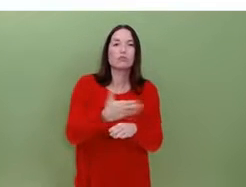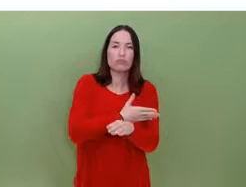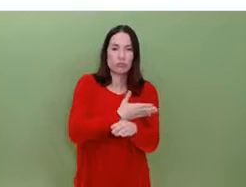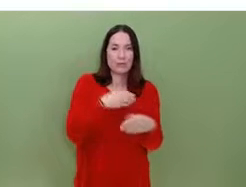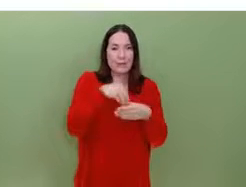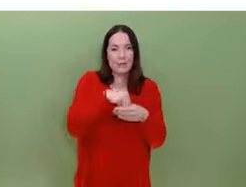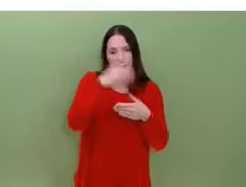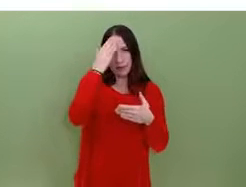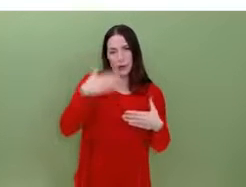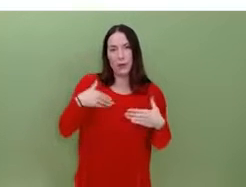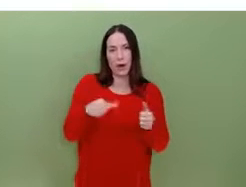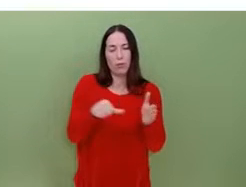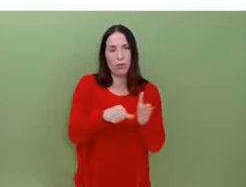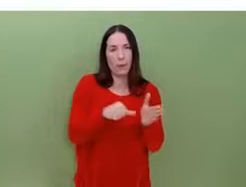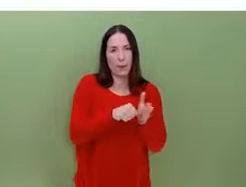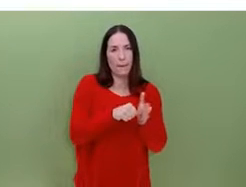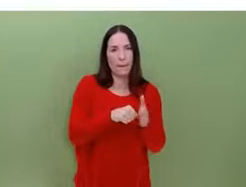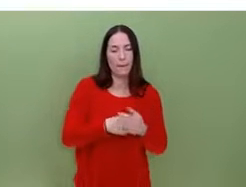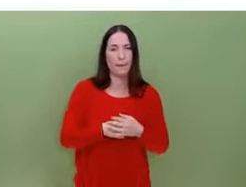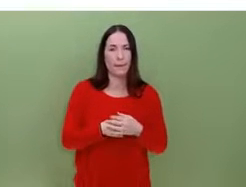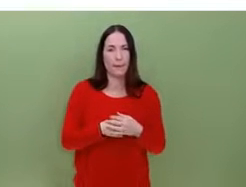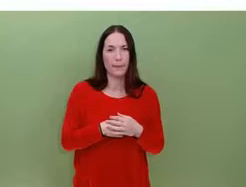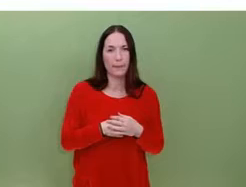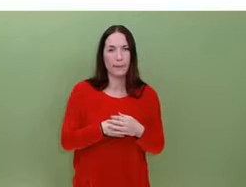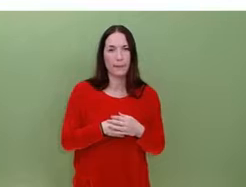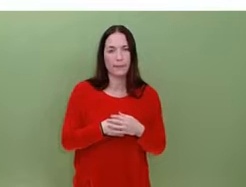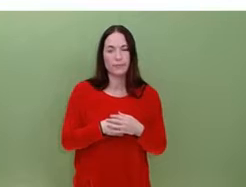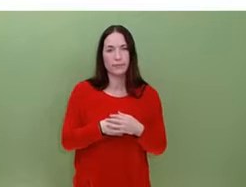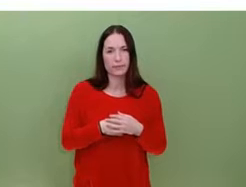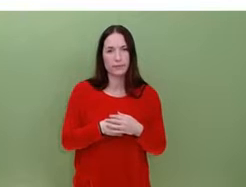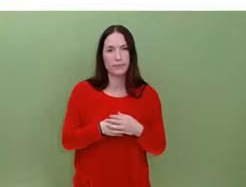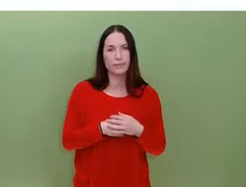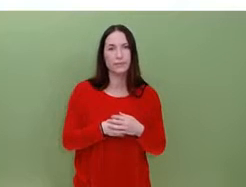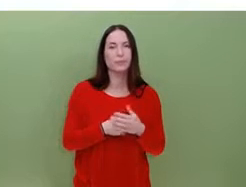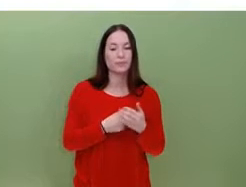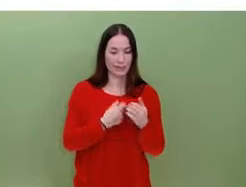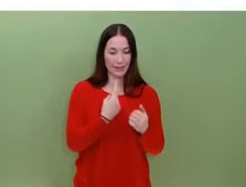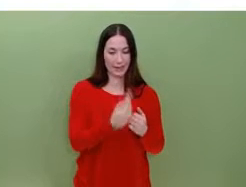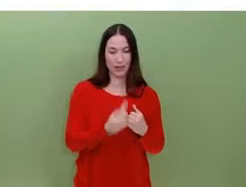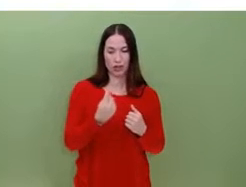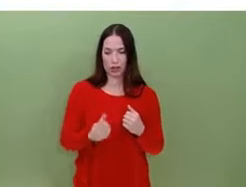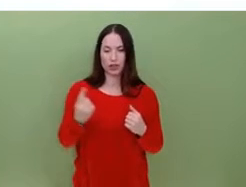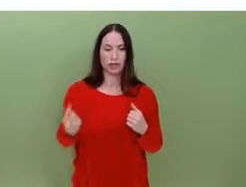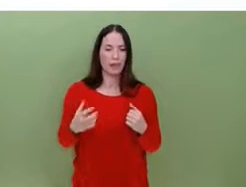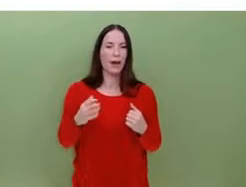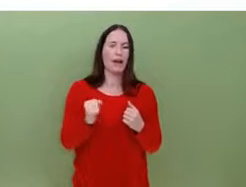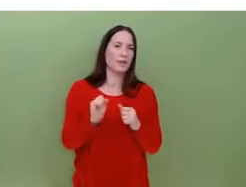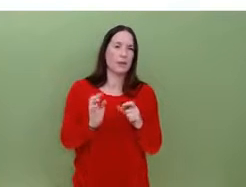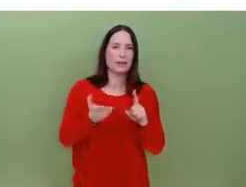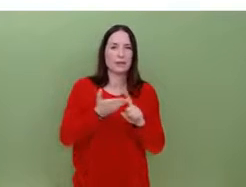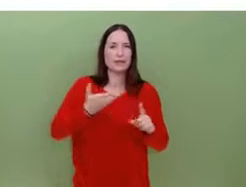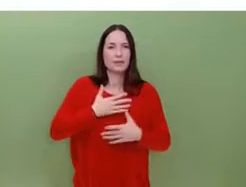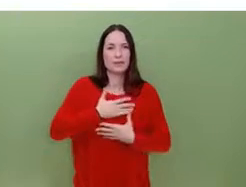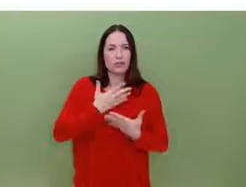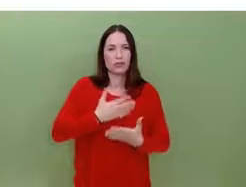problems. And there is, in these individuals, marked distress and a decrease in